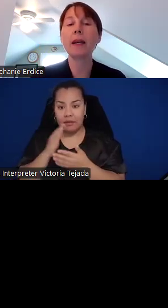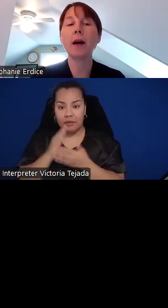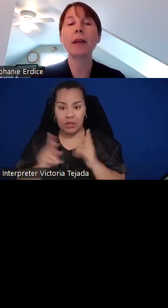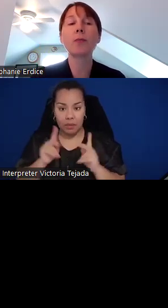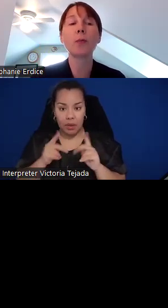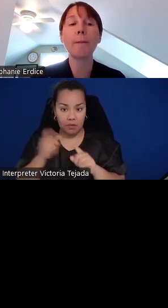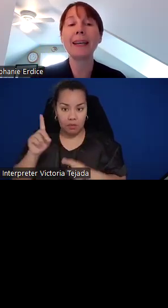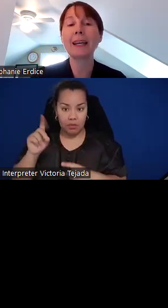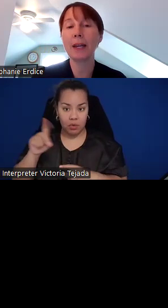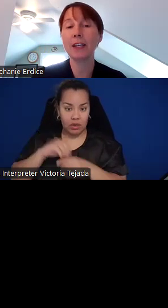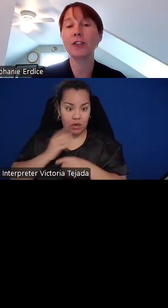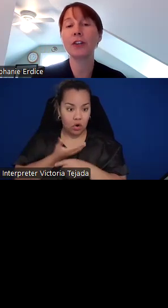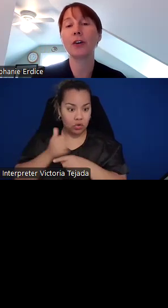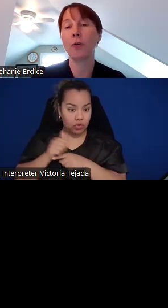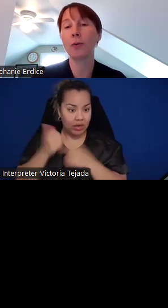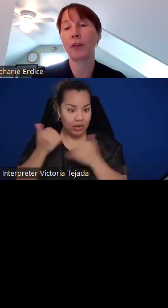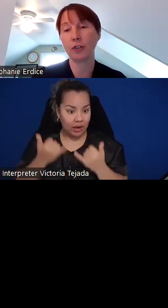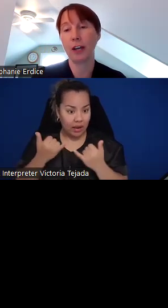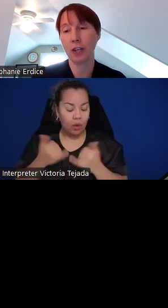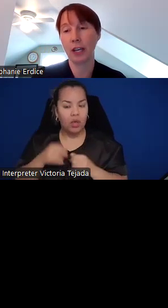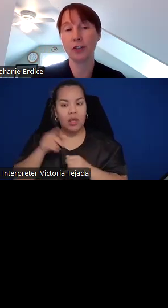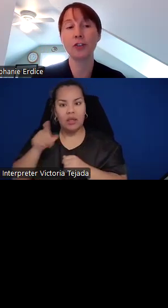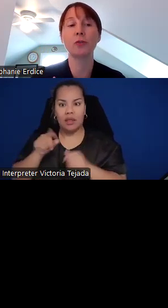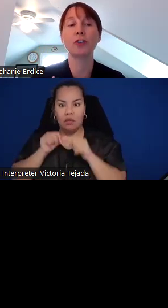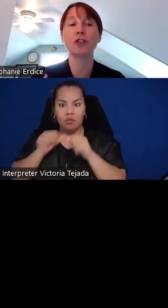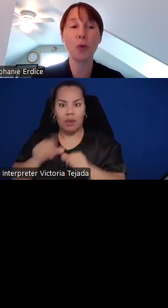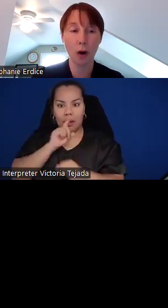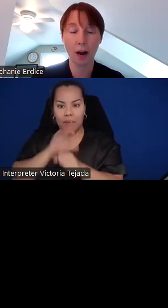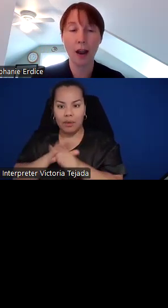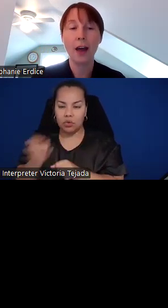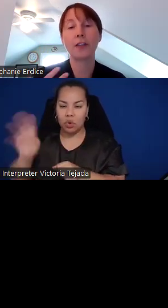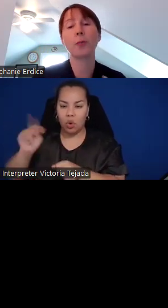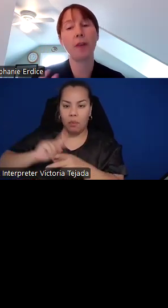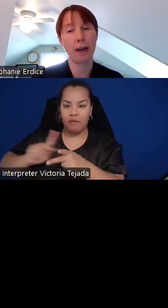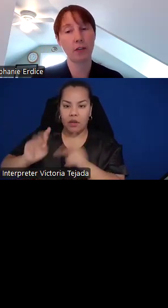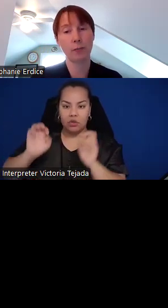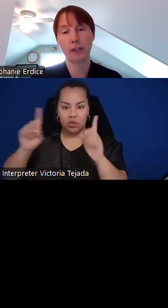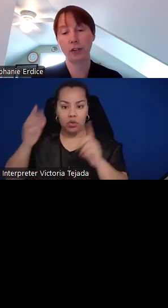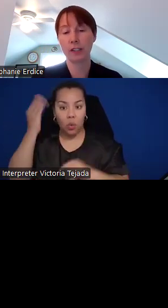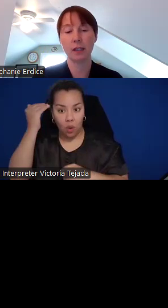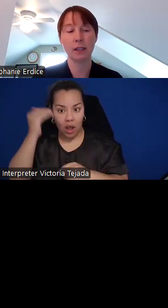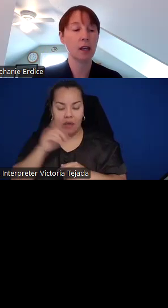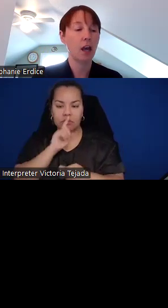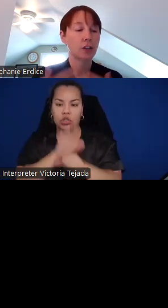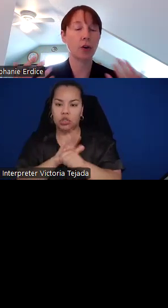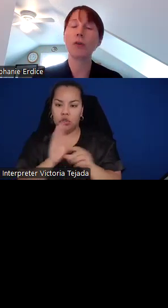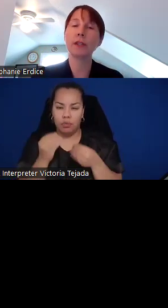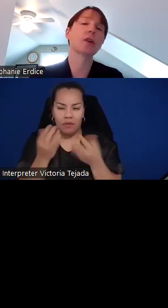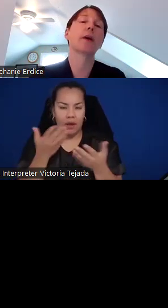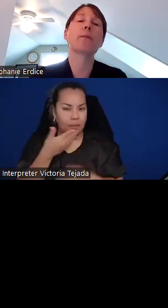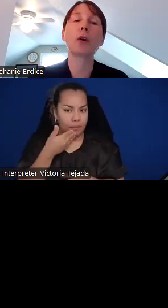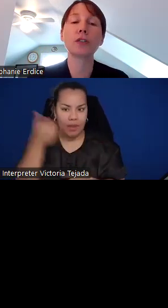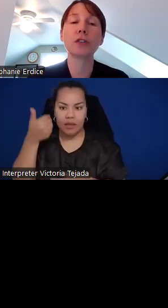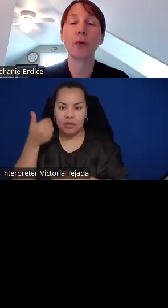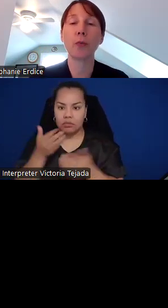they remain committed to their own professional education to ensure that they're providing those best services. So